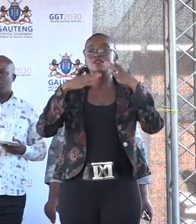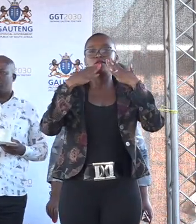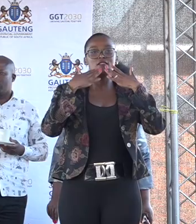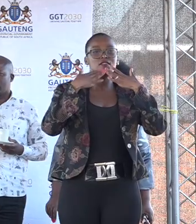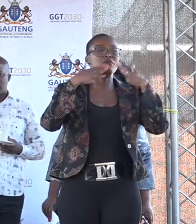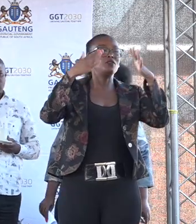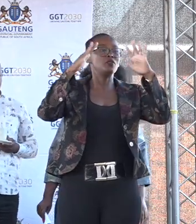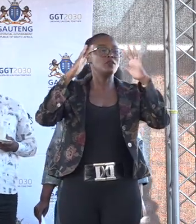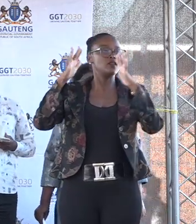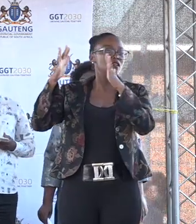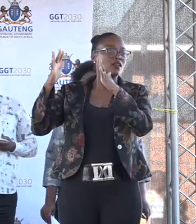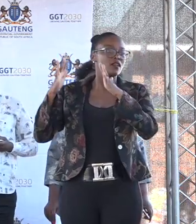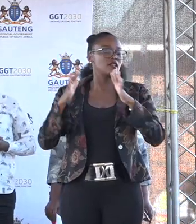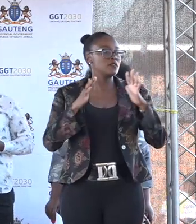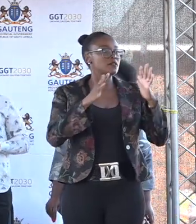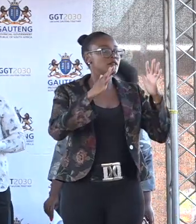Malibongwe.